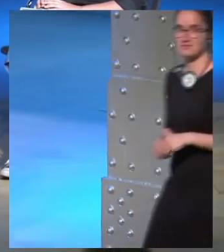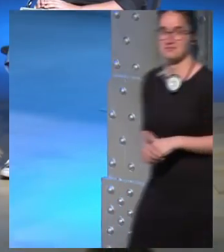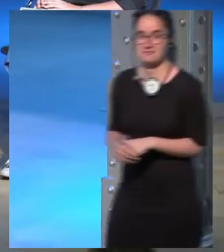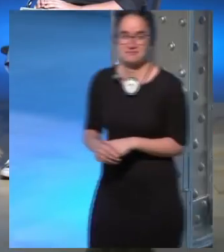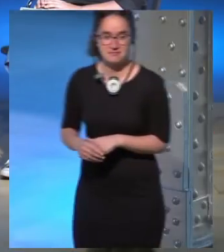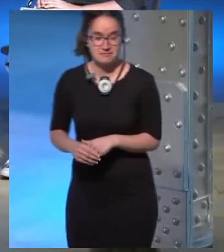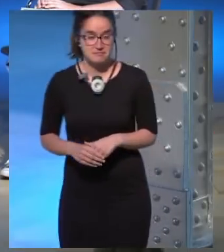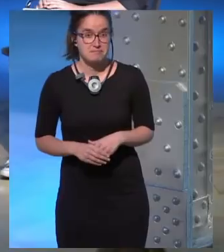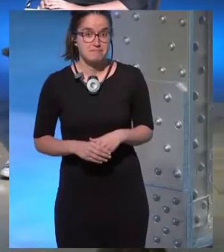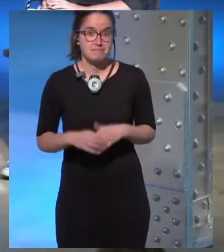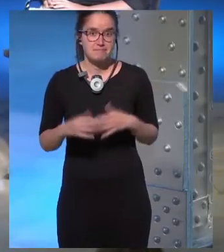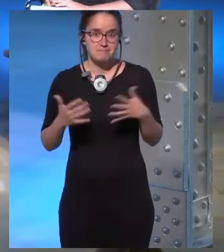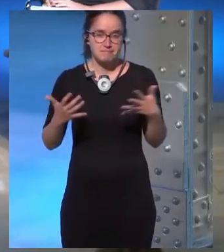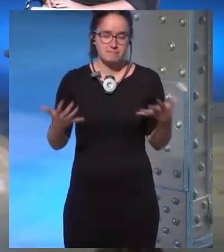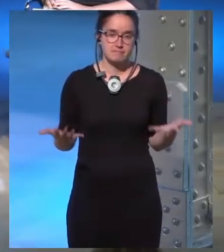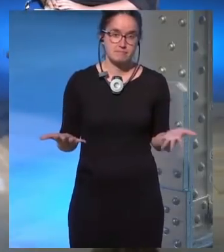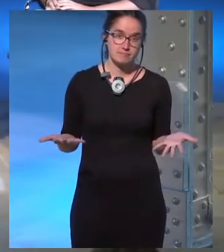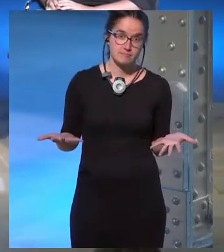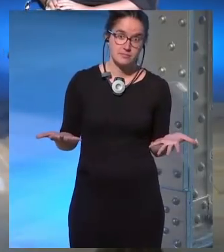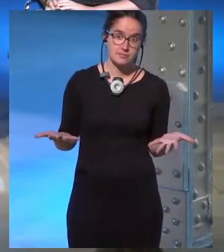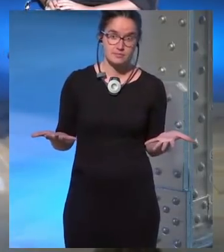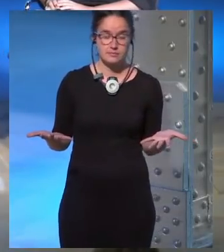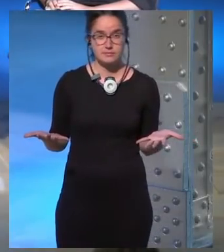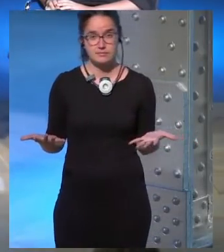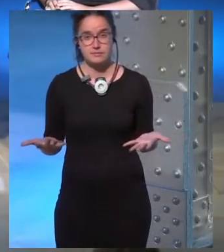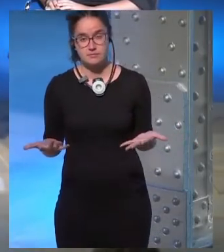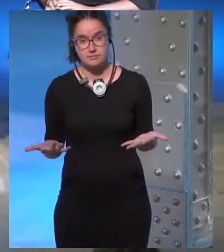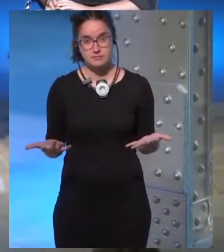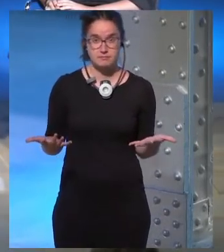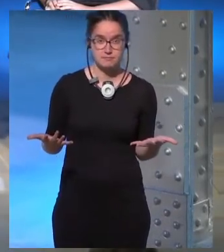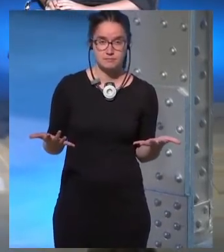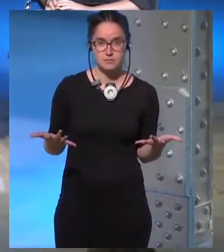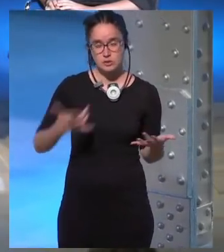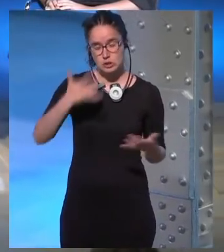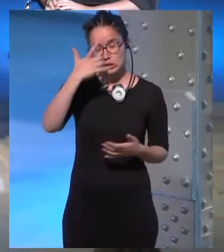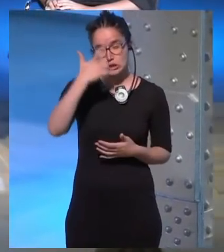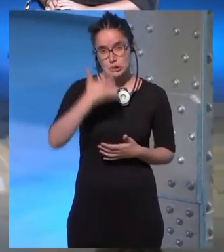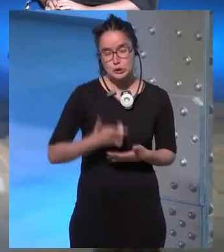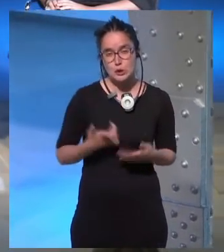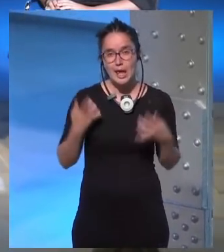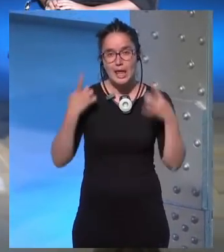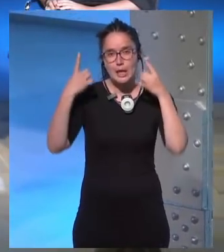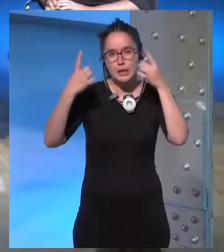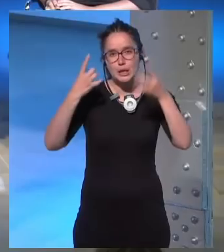write? I think about things that I'm interested in, like